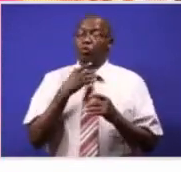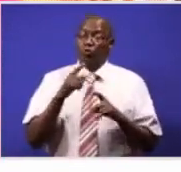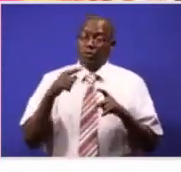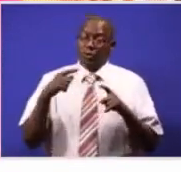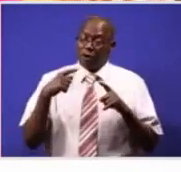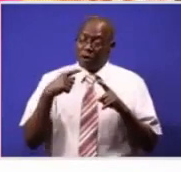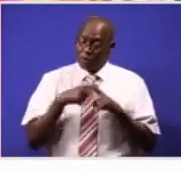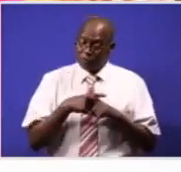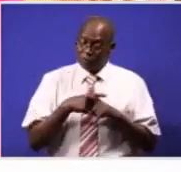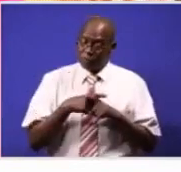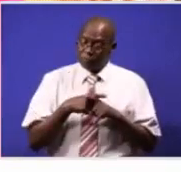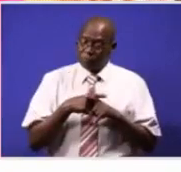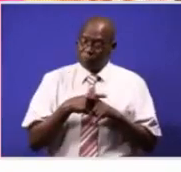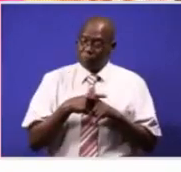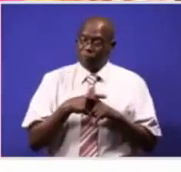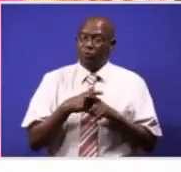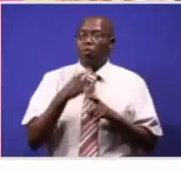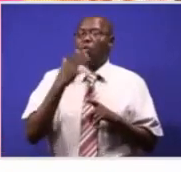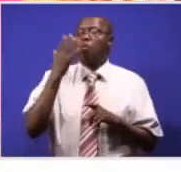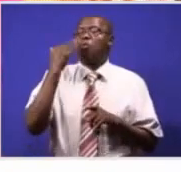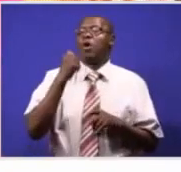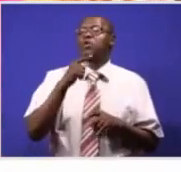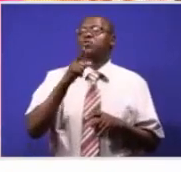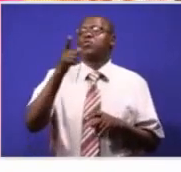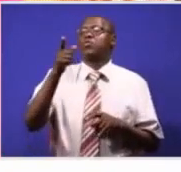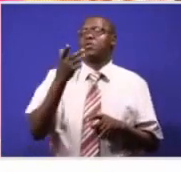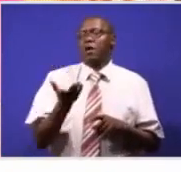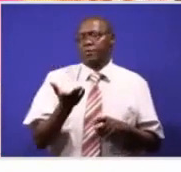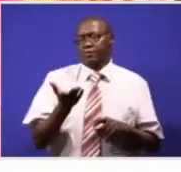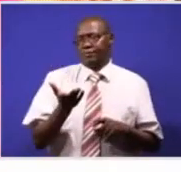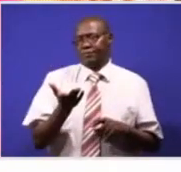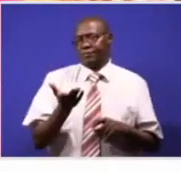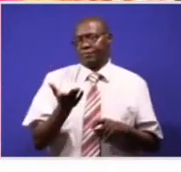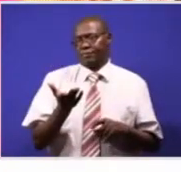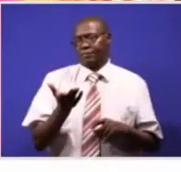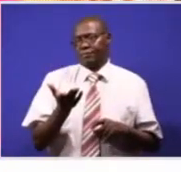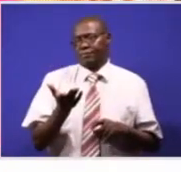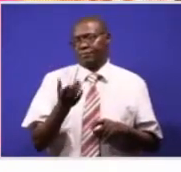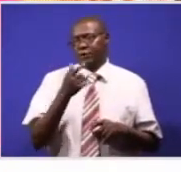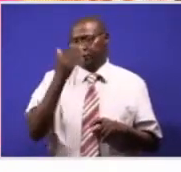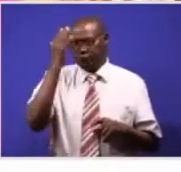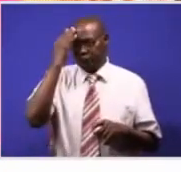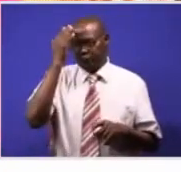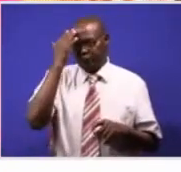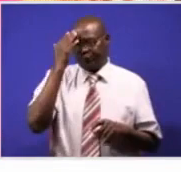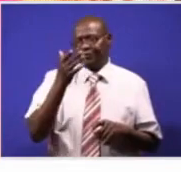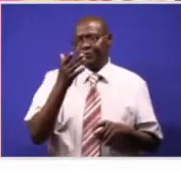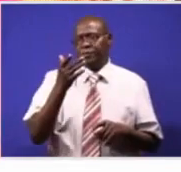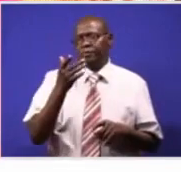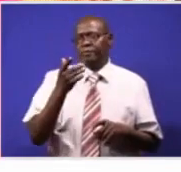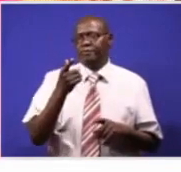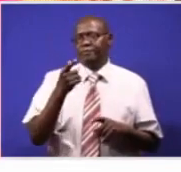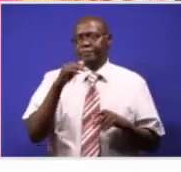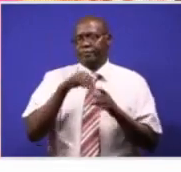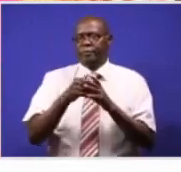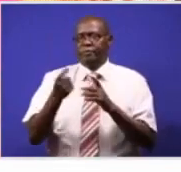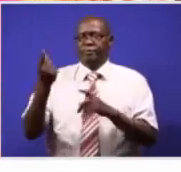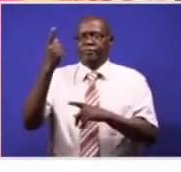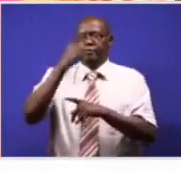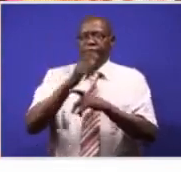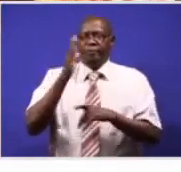do you want to go there? If you know that at the end of the day, you are going to be